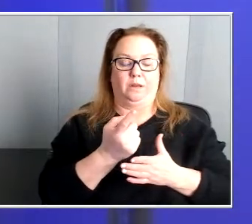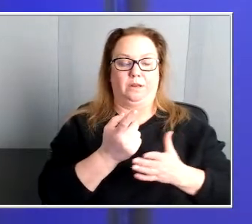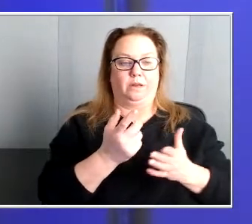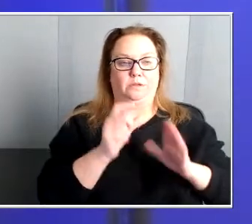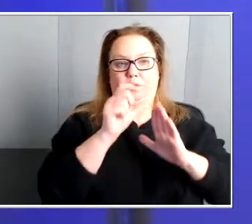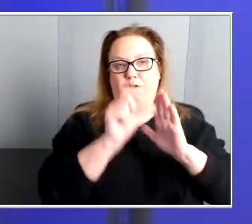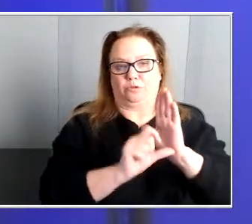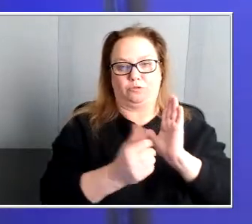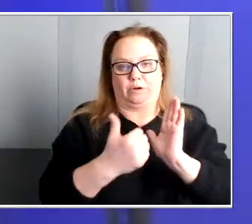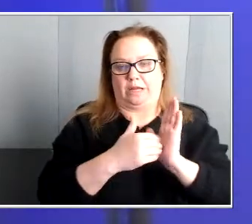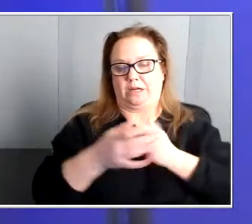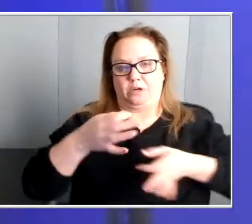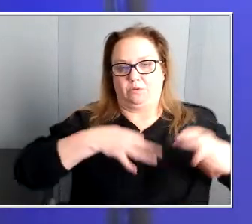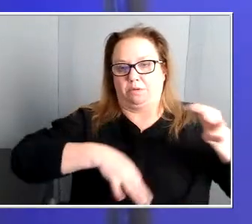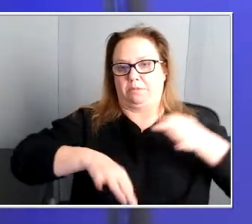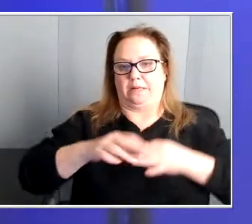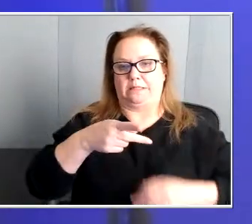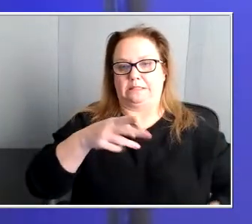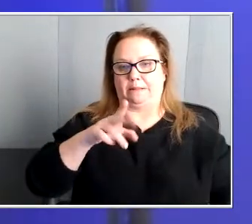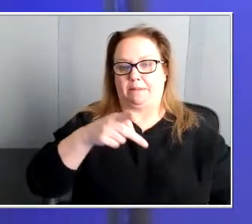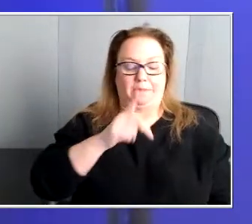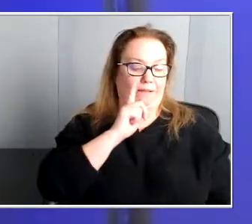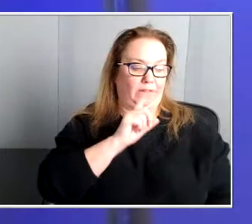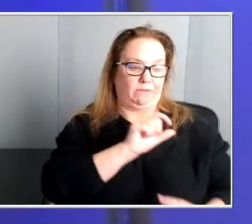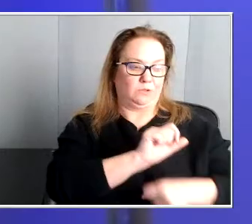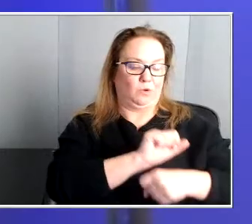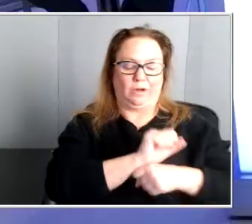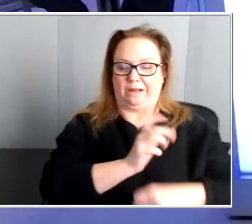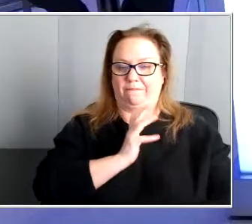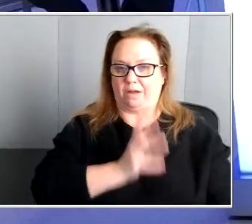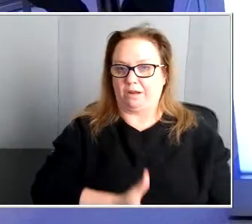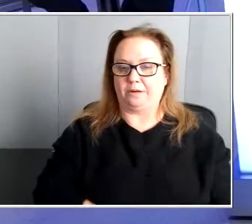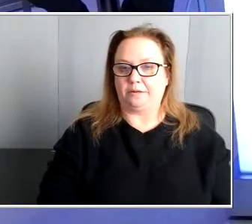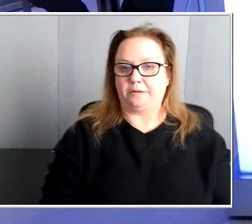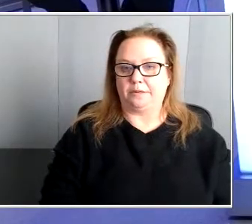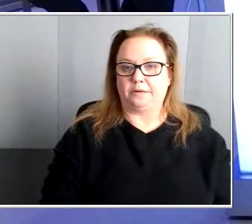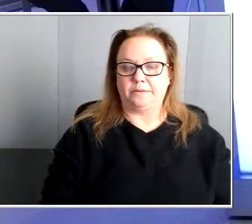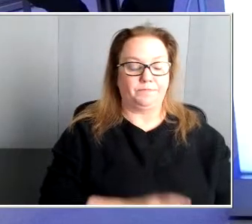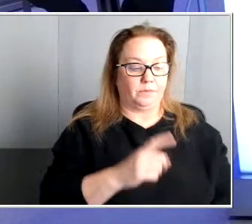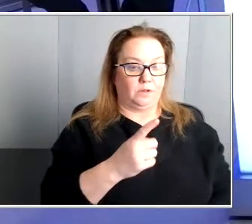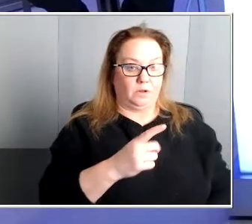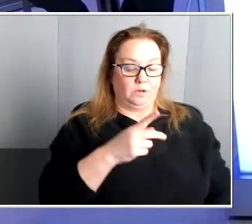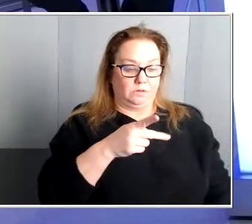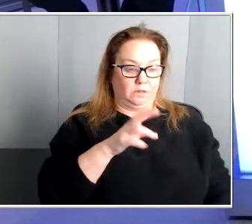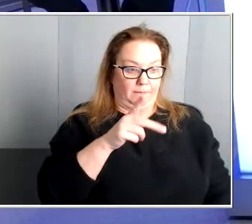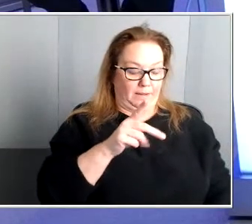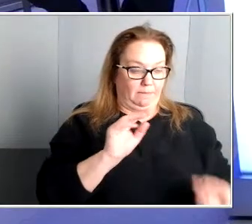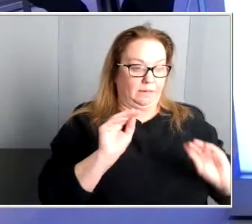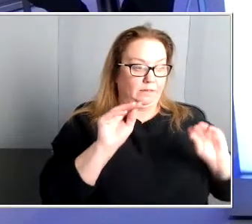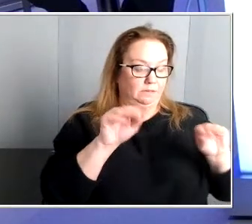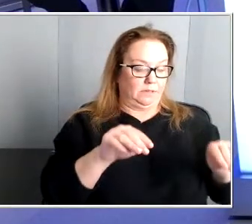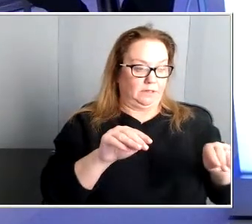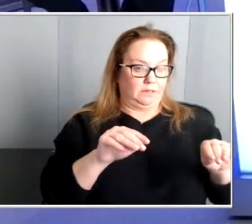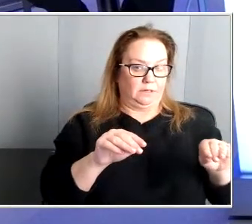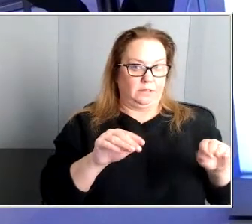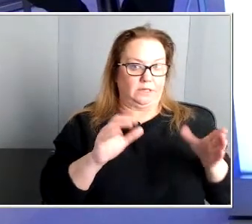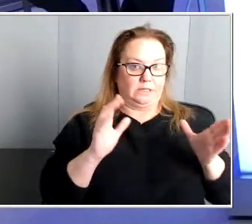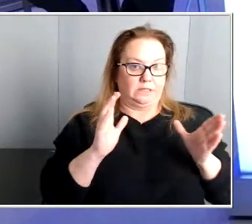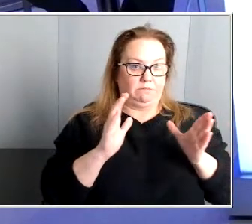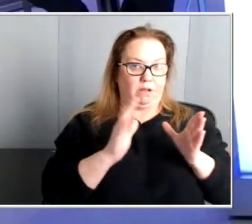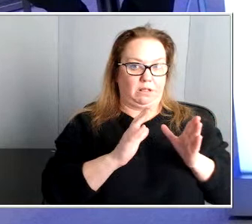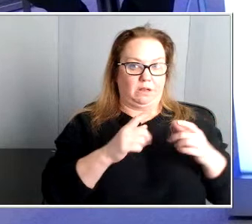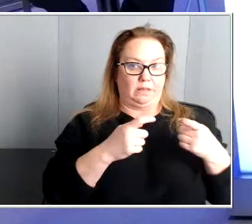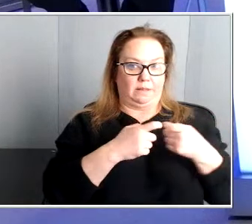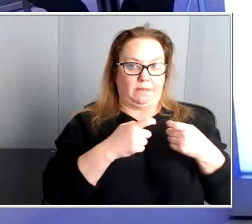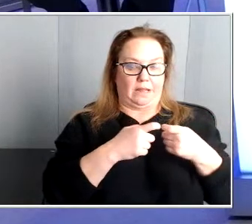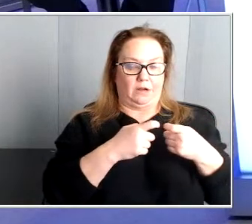just to replace that pump if their pump was working fine. So it seems like once the thing it becomes smaller and the batteries are